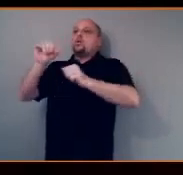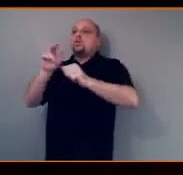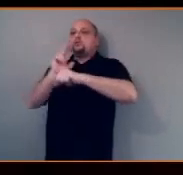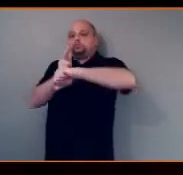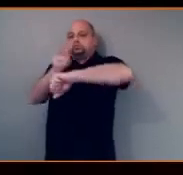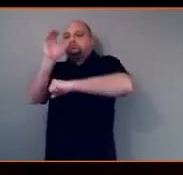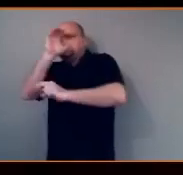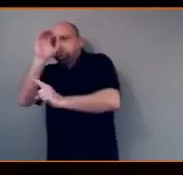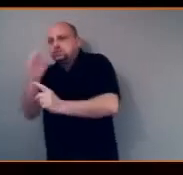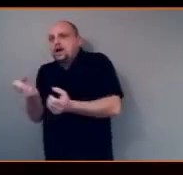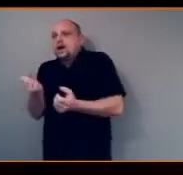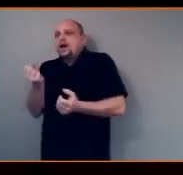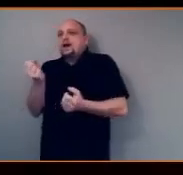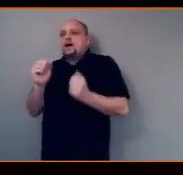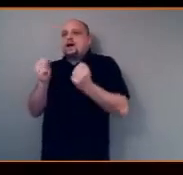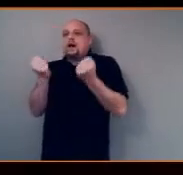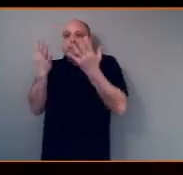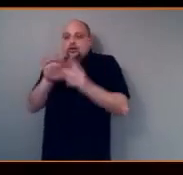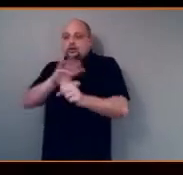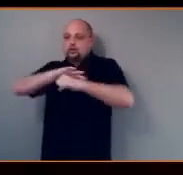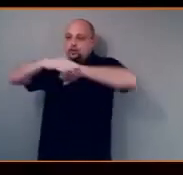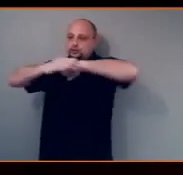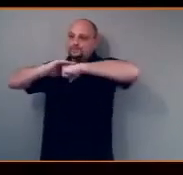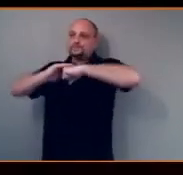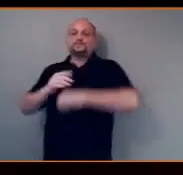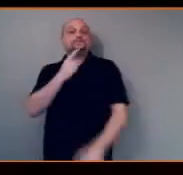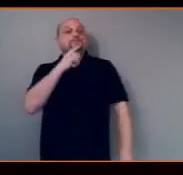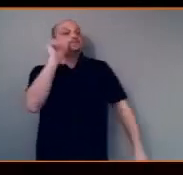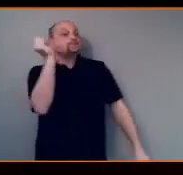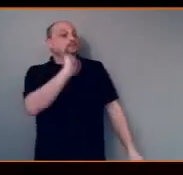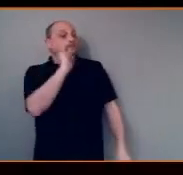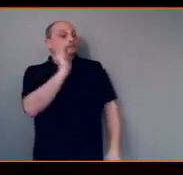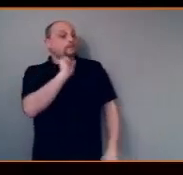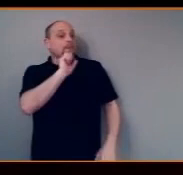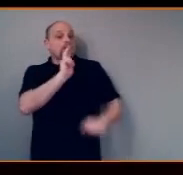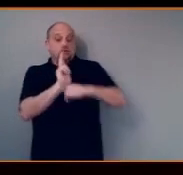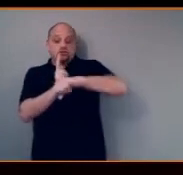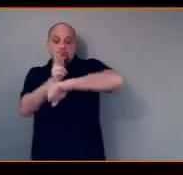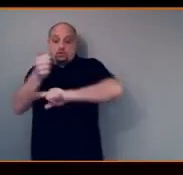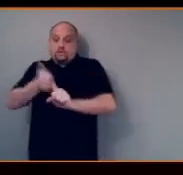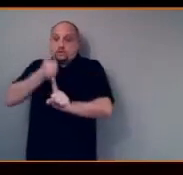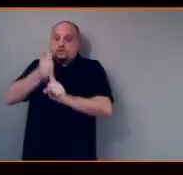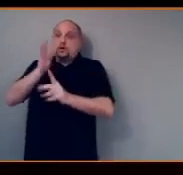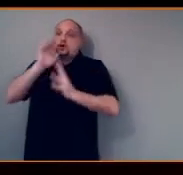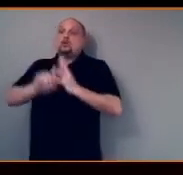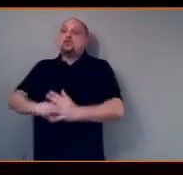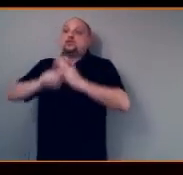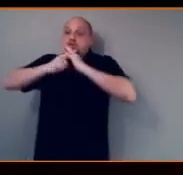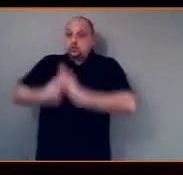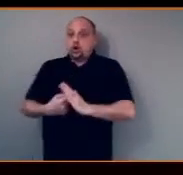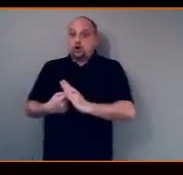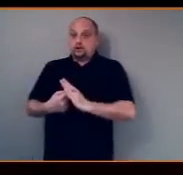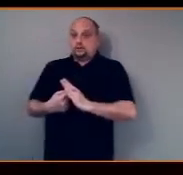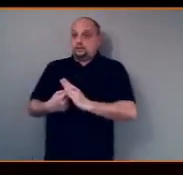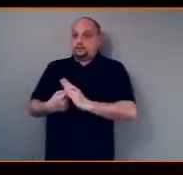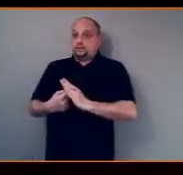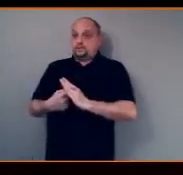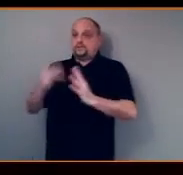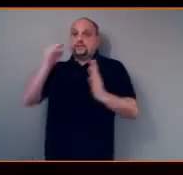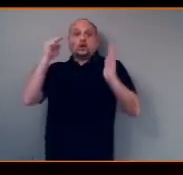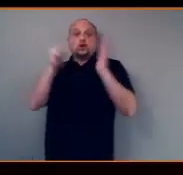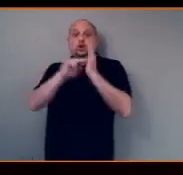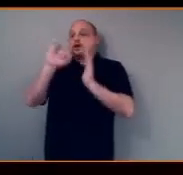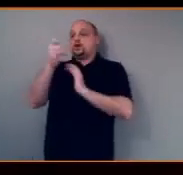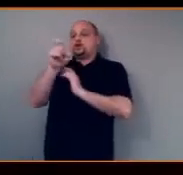a great question for you. Definitely, yeah. So the rover is going to start out looking at Jezero